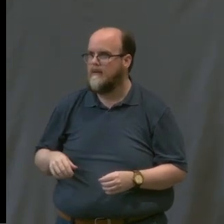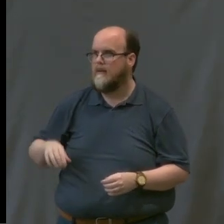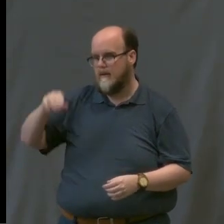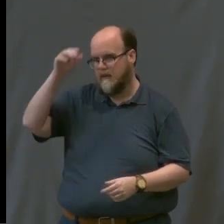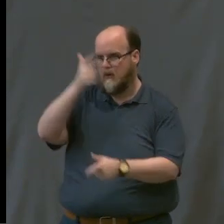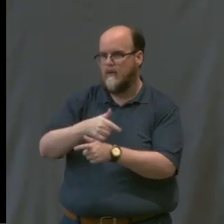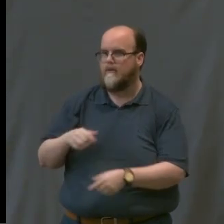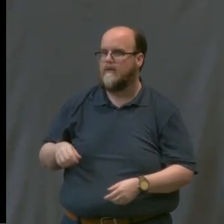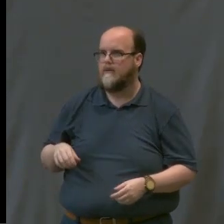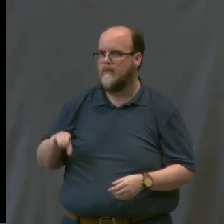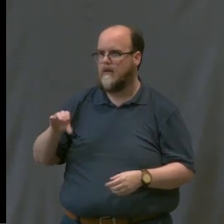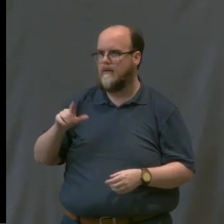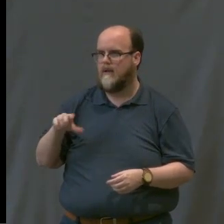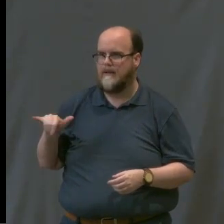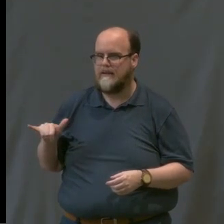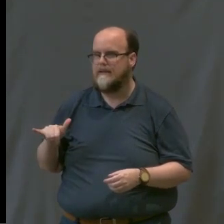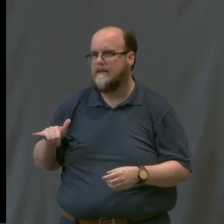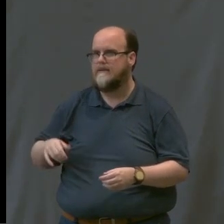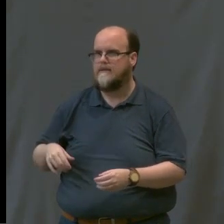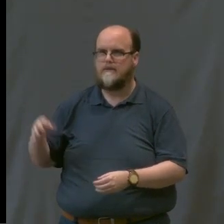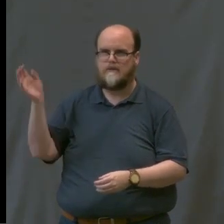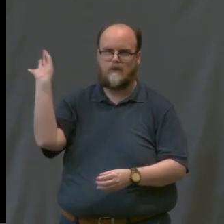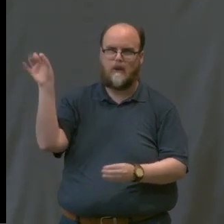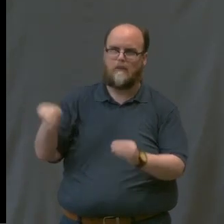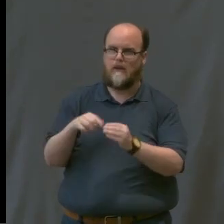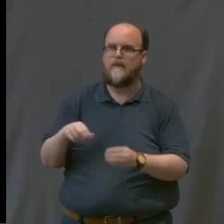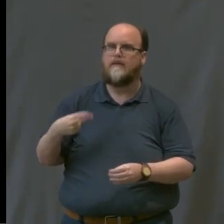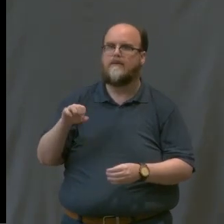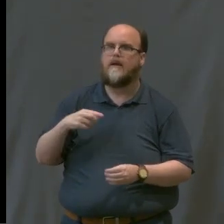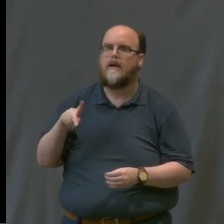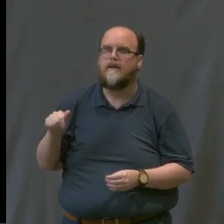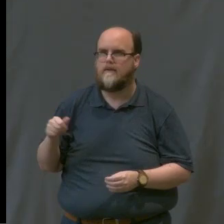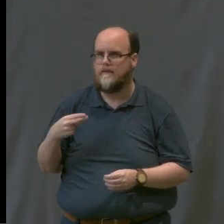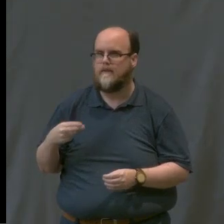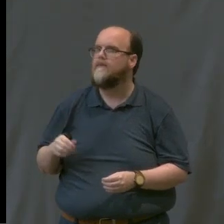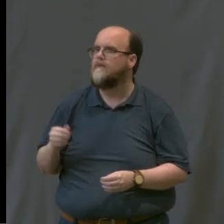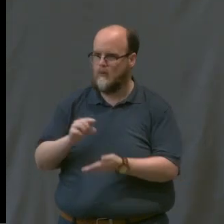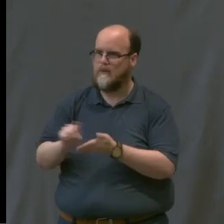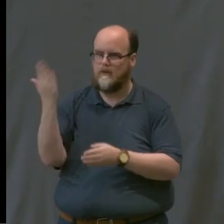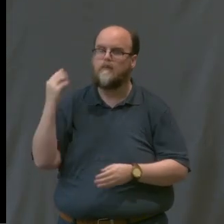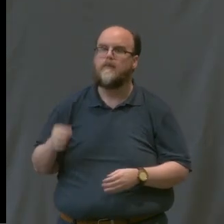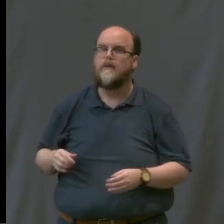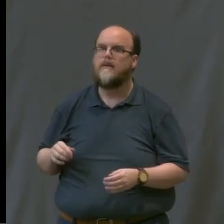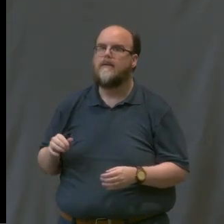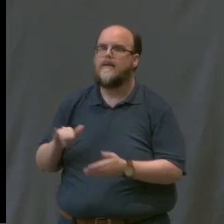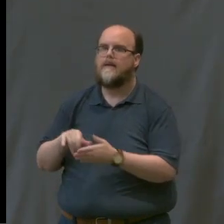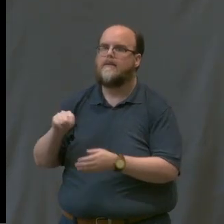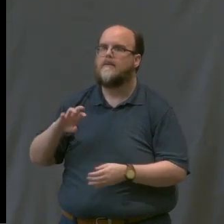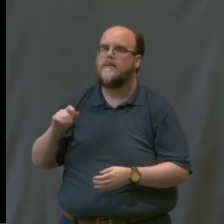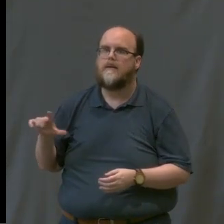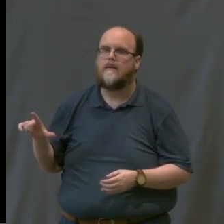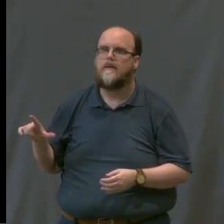Hezekiah's tunnel just a few sermons ago. It zigzags in and out of the city of David. It zigzags in